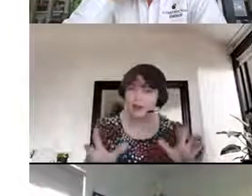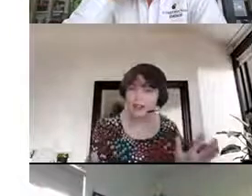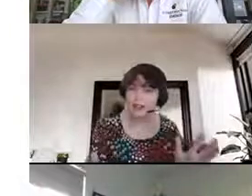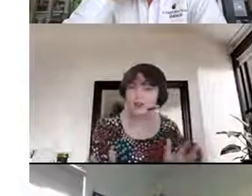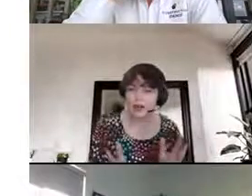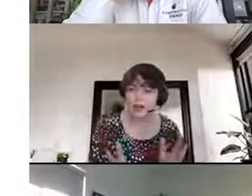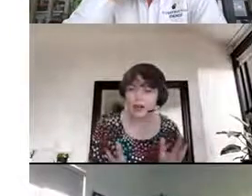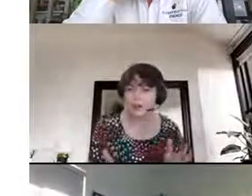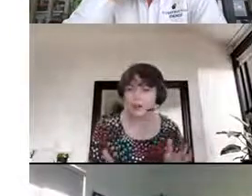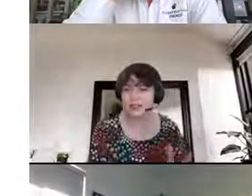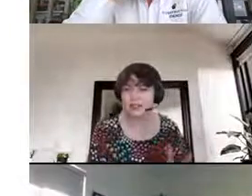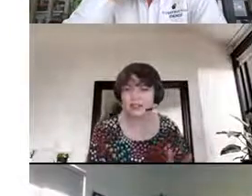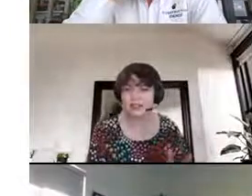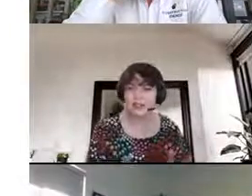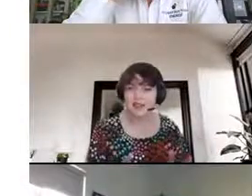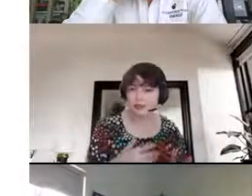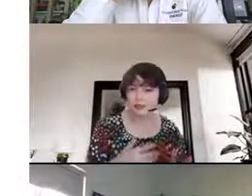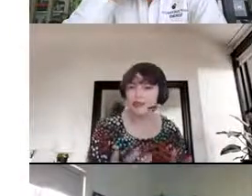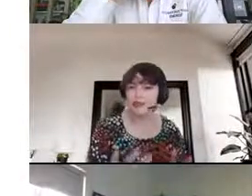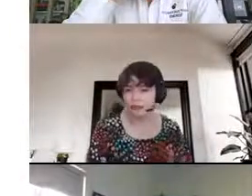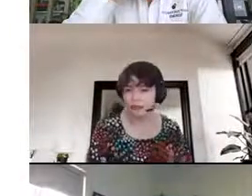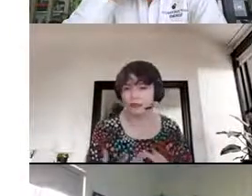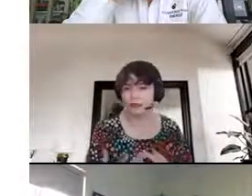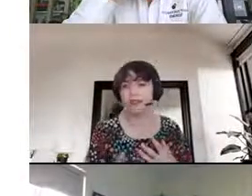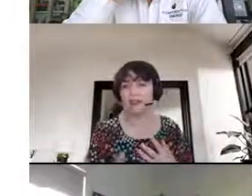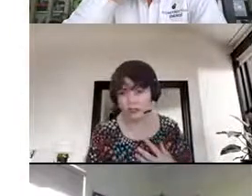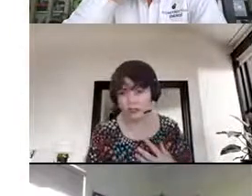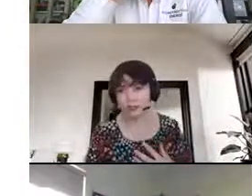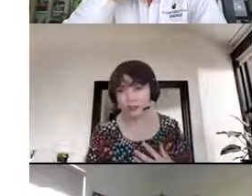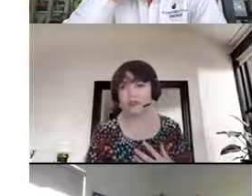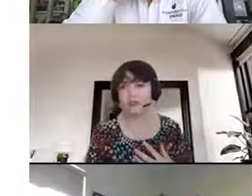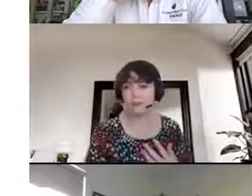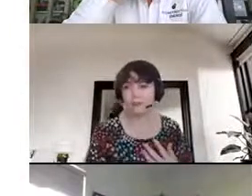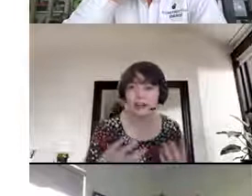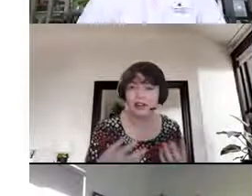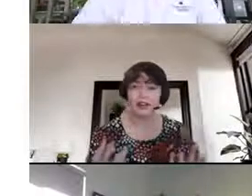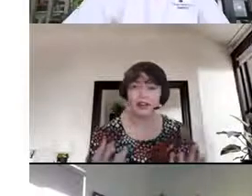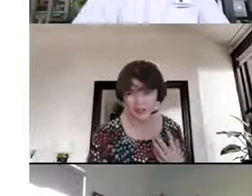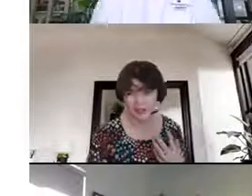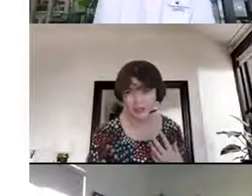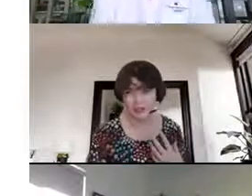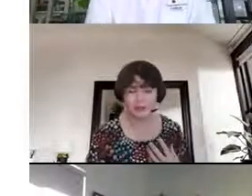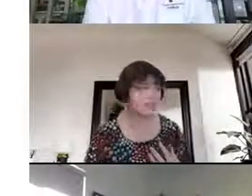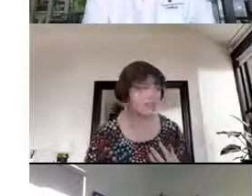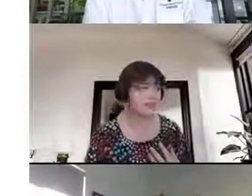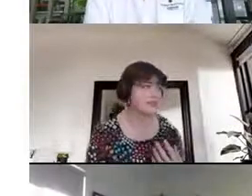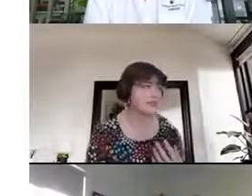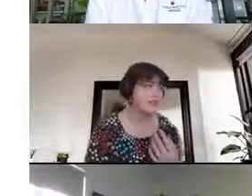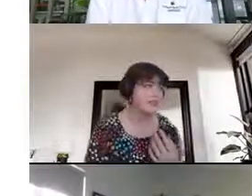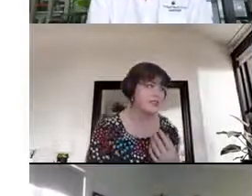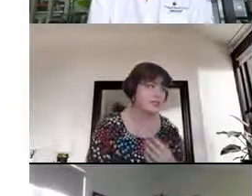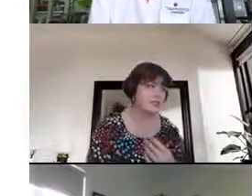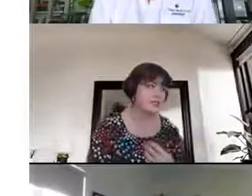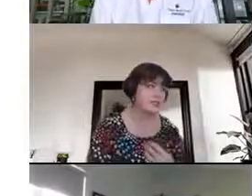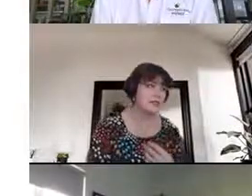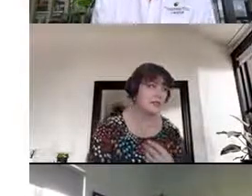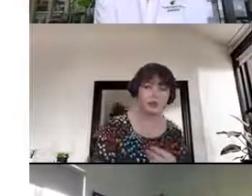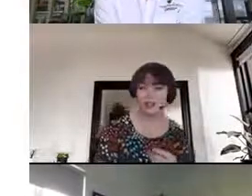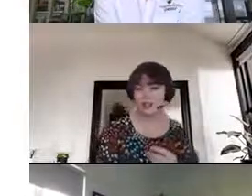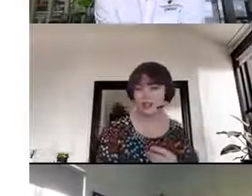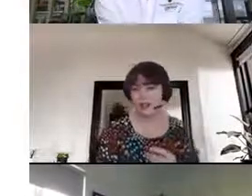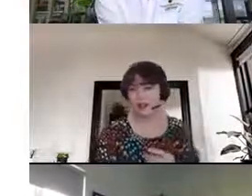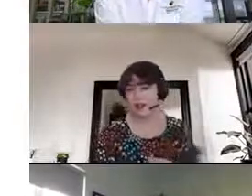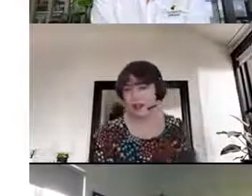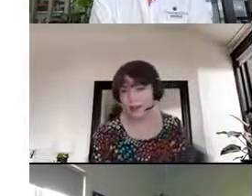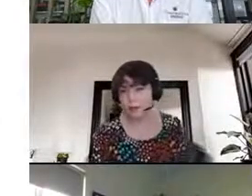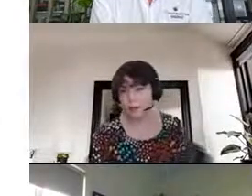safe environment to trial new ideas, free of regulatory burdens that might apply under other circumstances. So this is a new way that